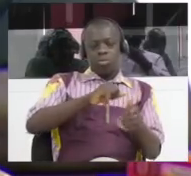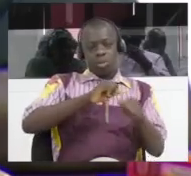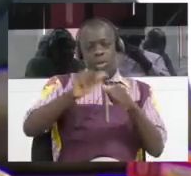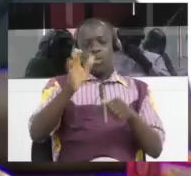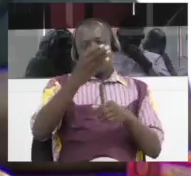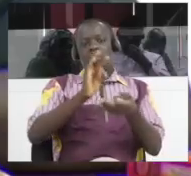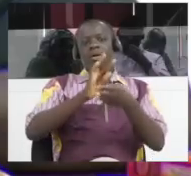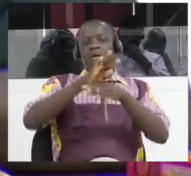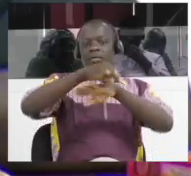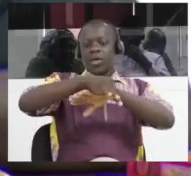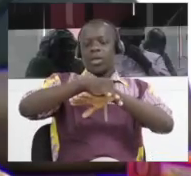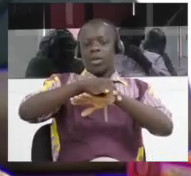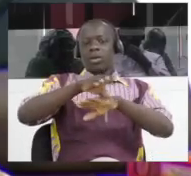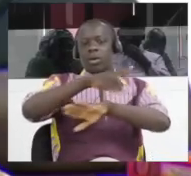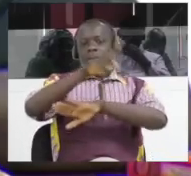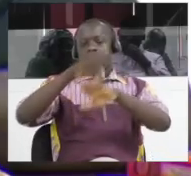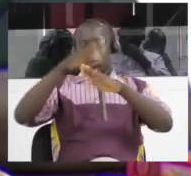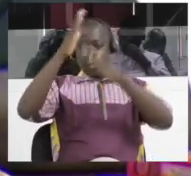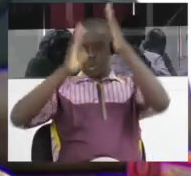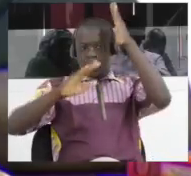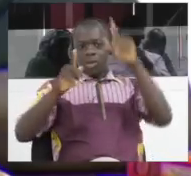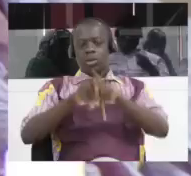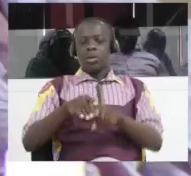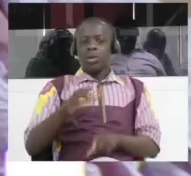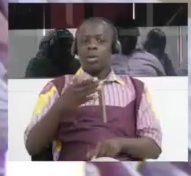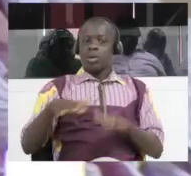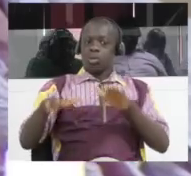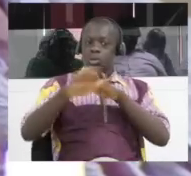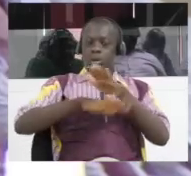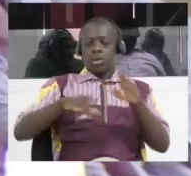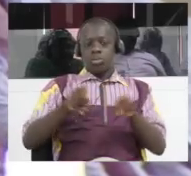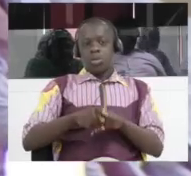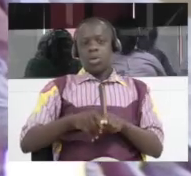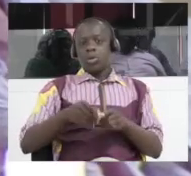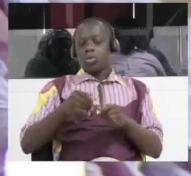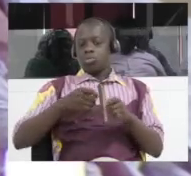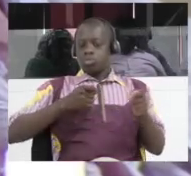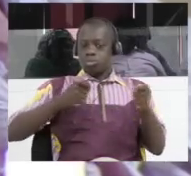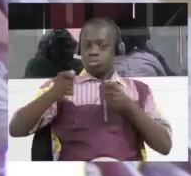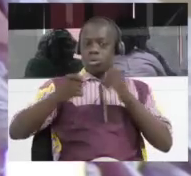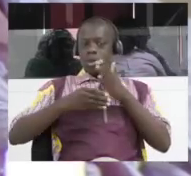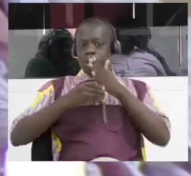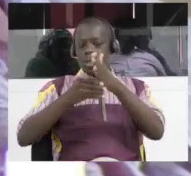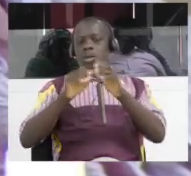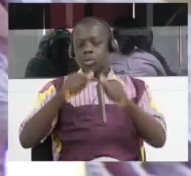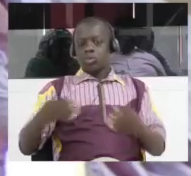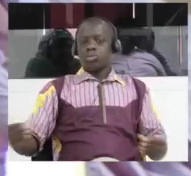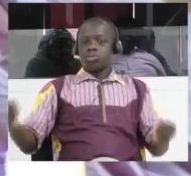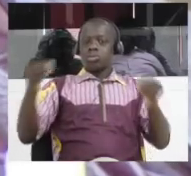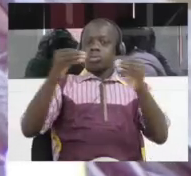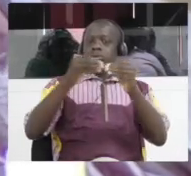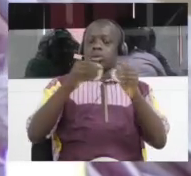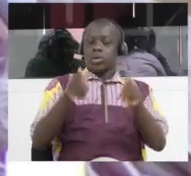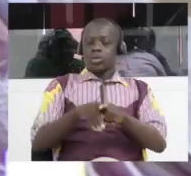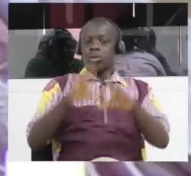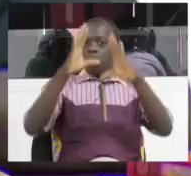to Fajara Barracks, which we assume at that time was still under loyal command, so that when we go